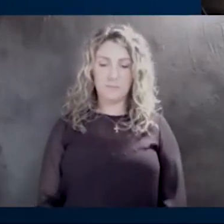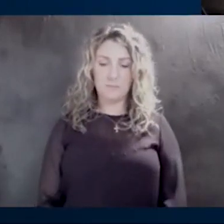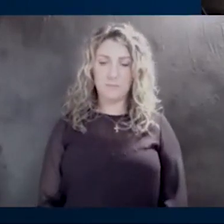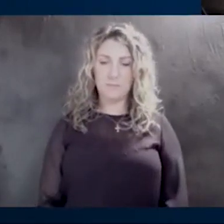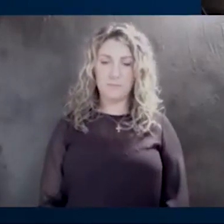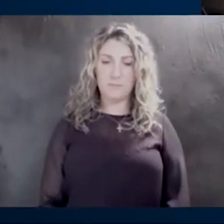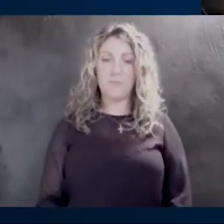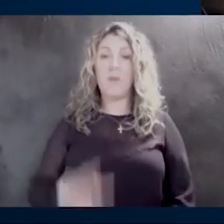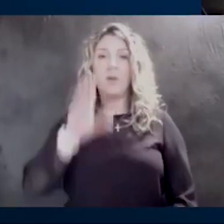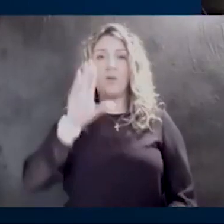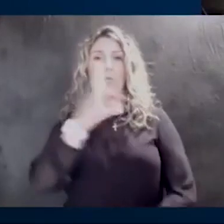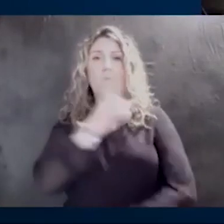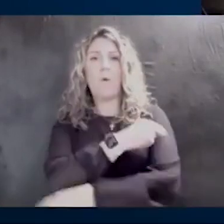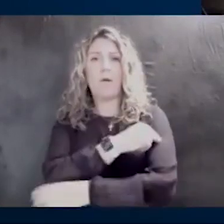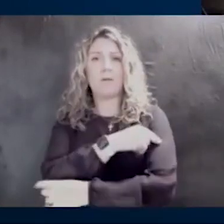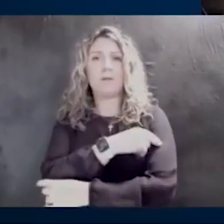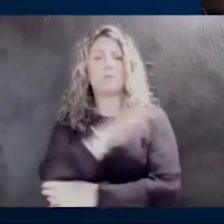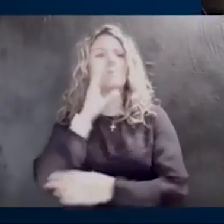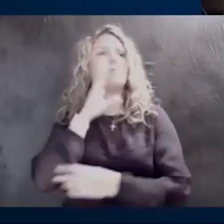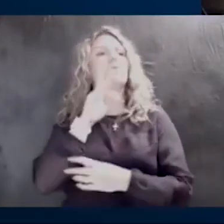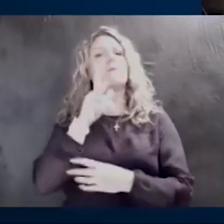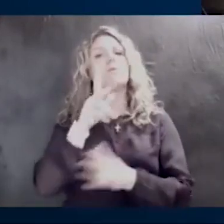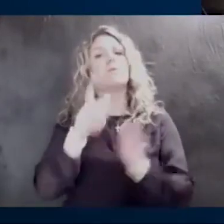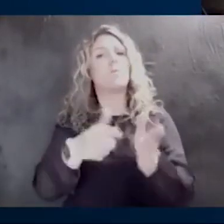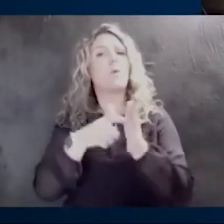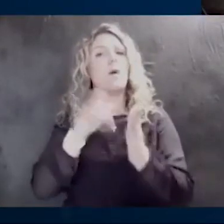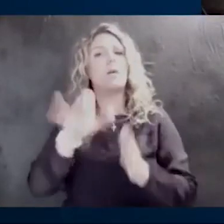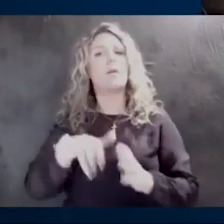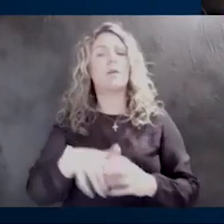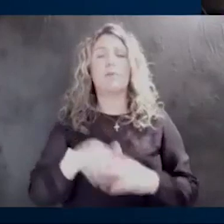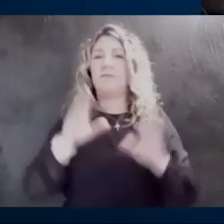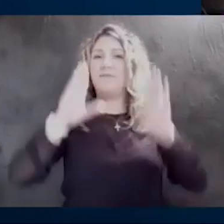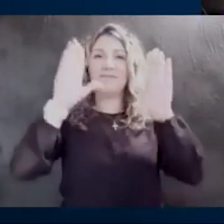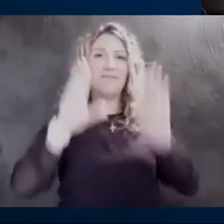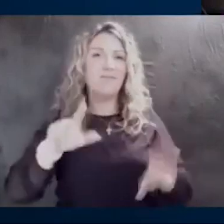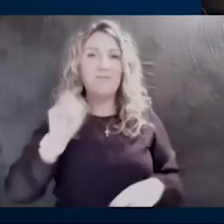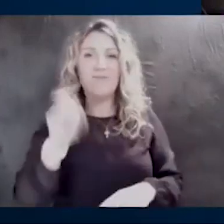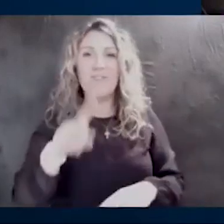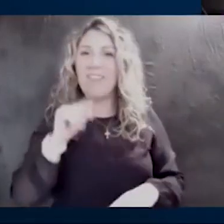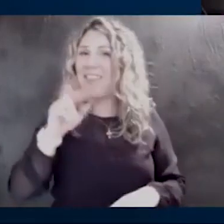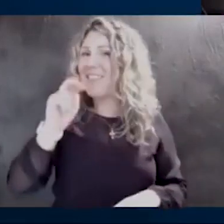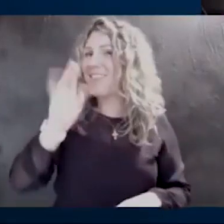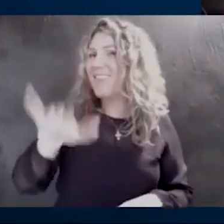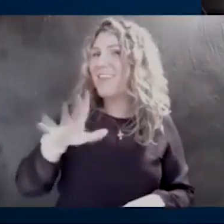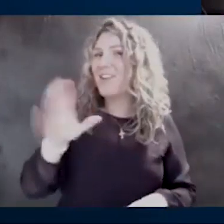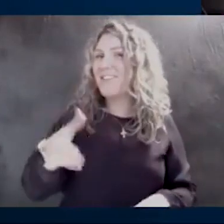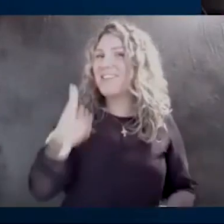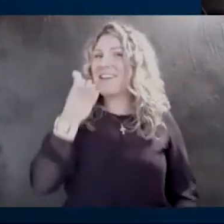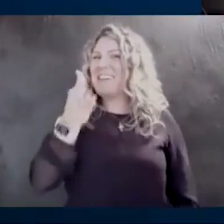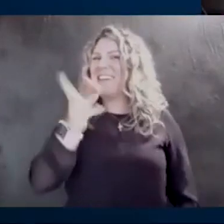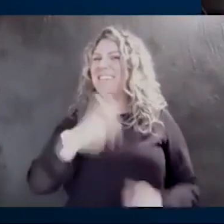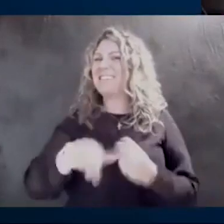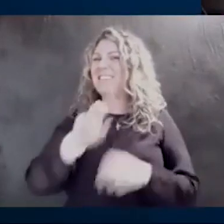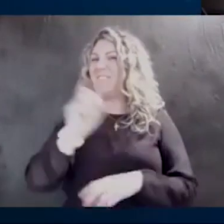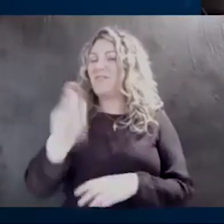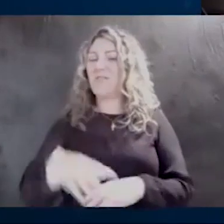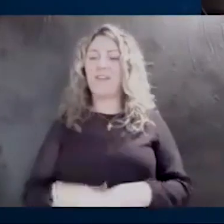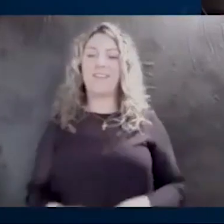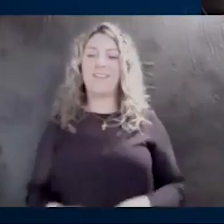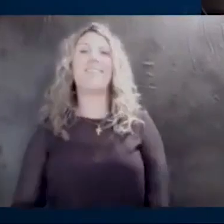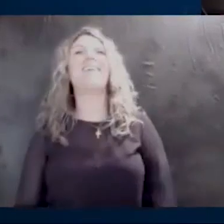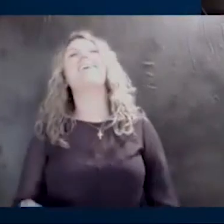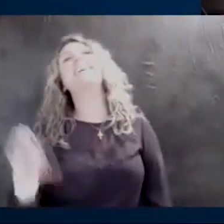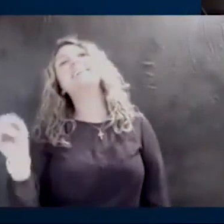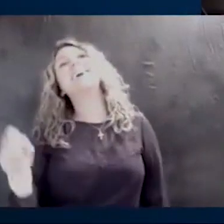you be requiring it? Oh, this is a great question. Larry, I'm going to stick you with that hard one. There you go. there you go.